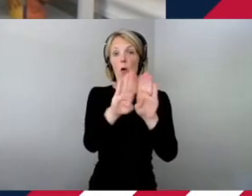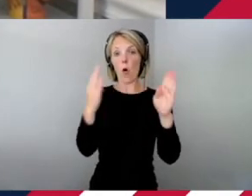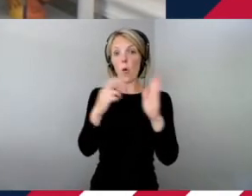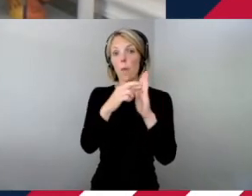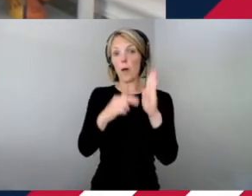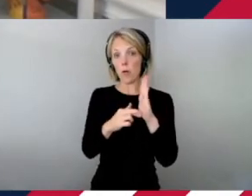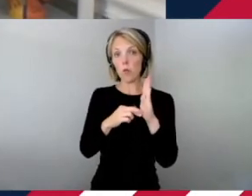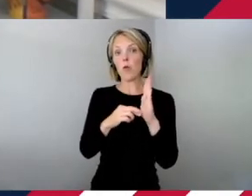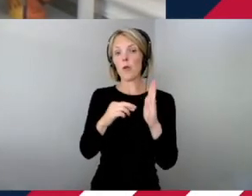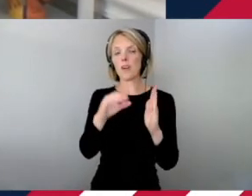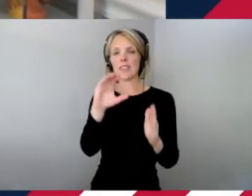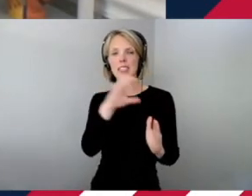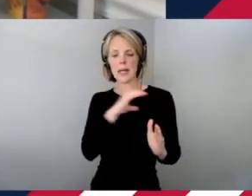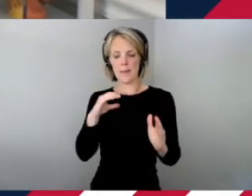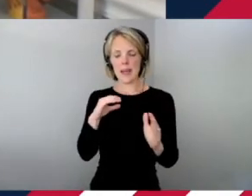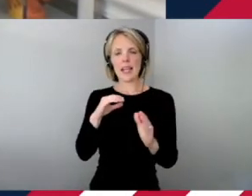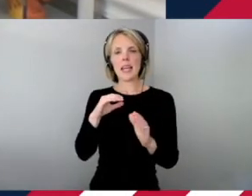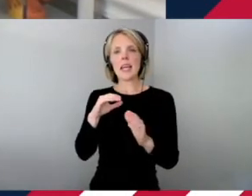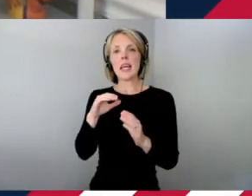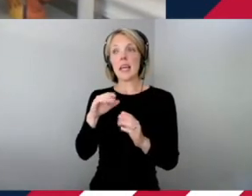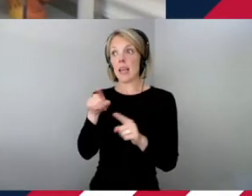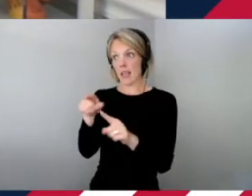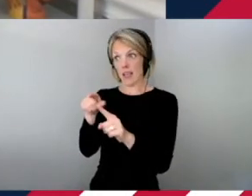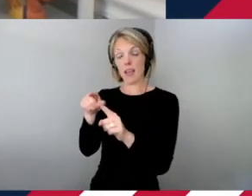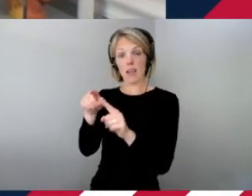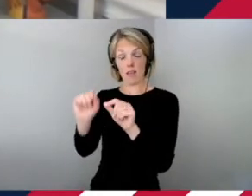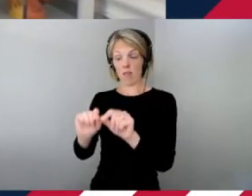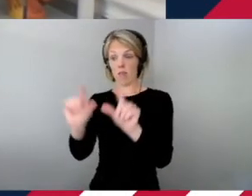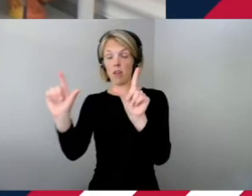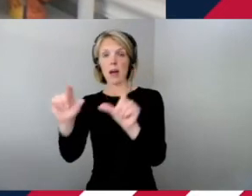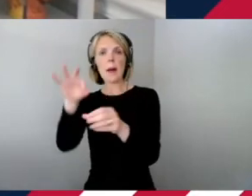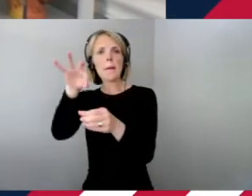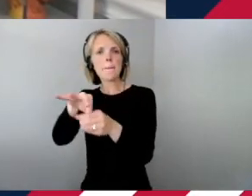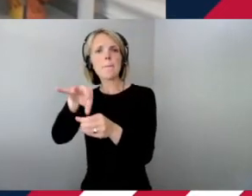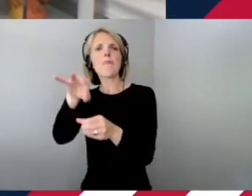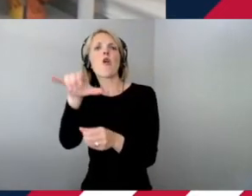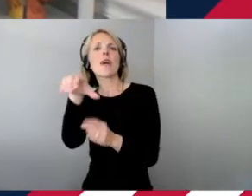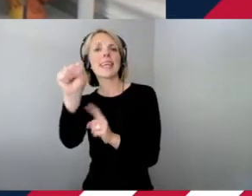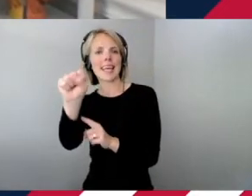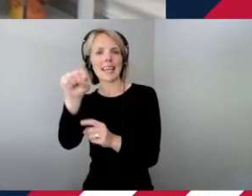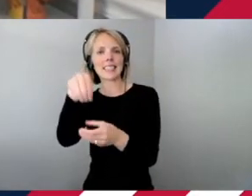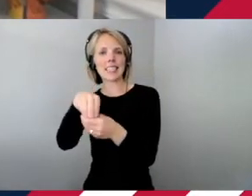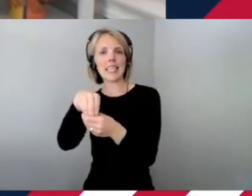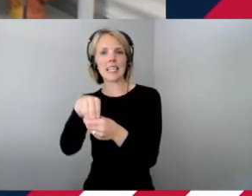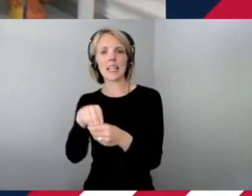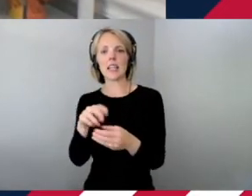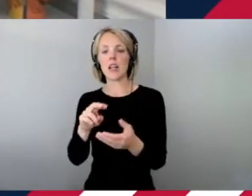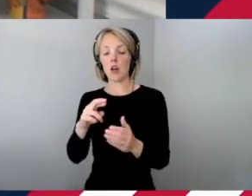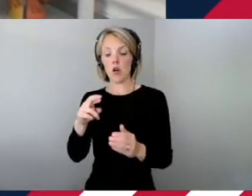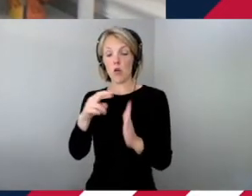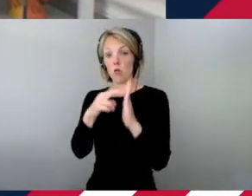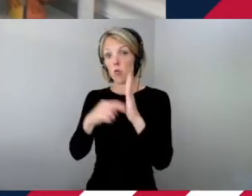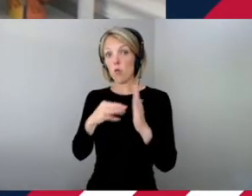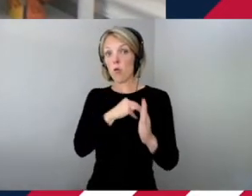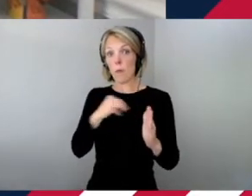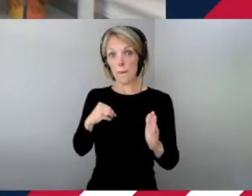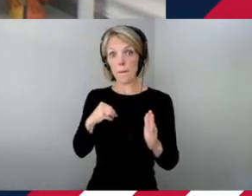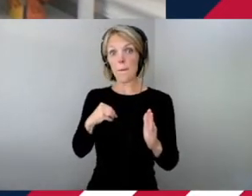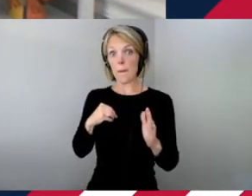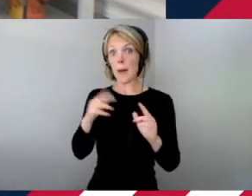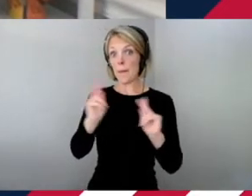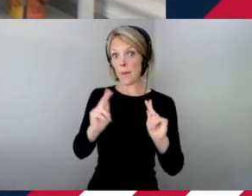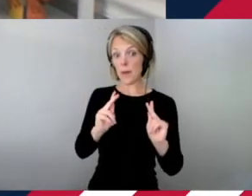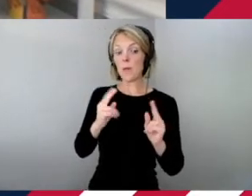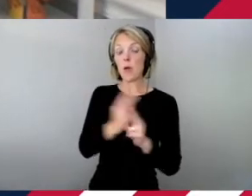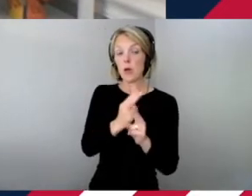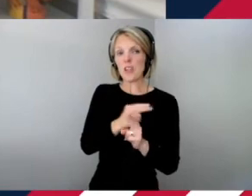your browser and vote yes in the voting box. Rules members will use this vote to